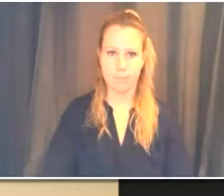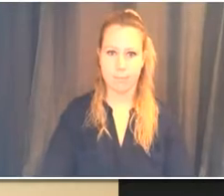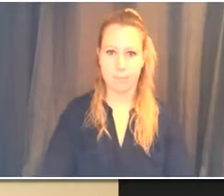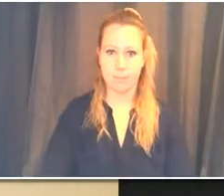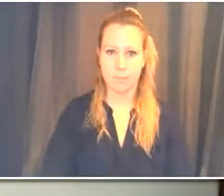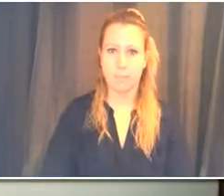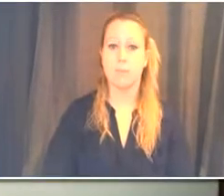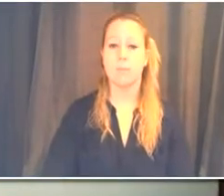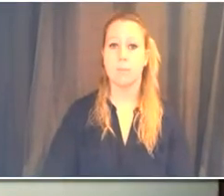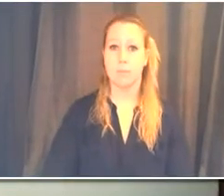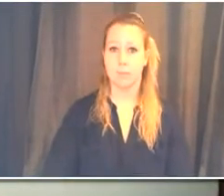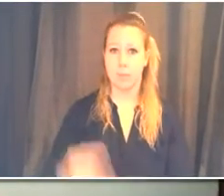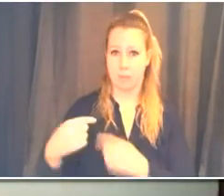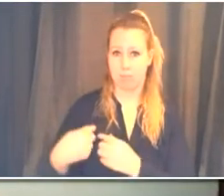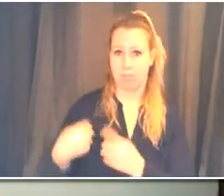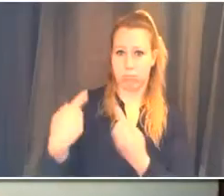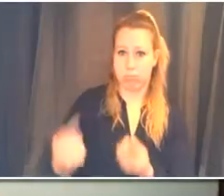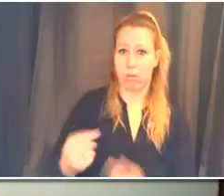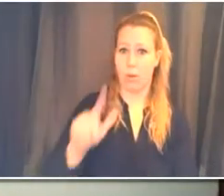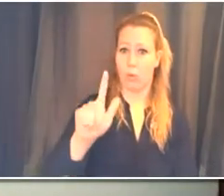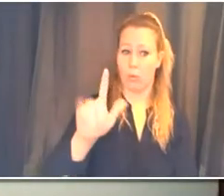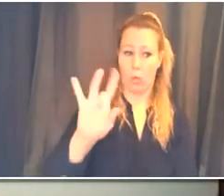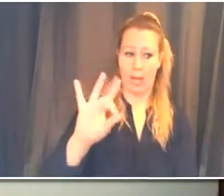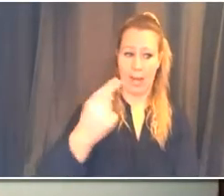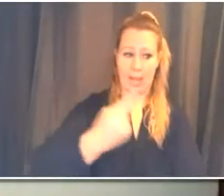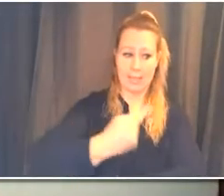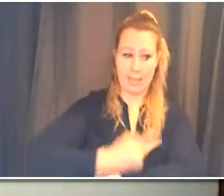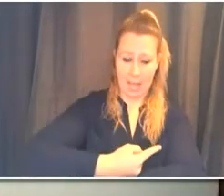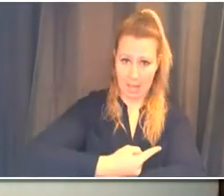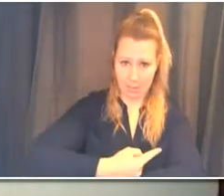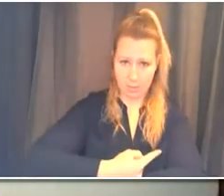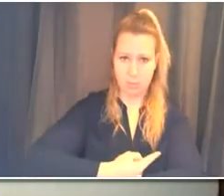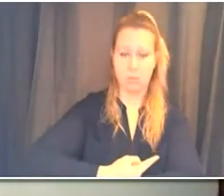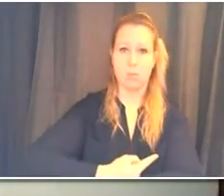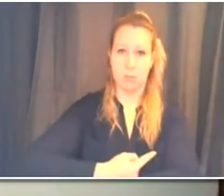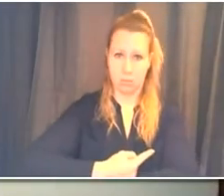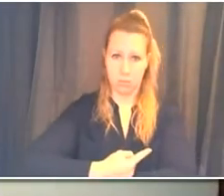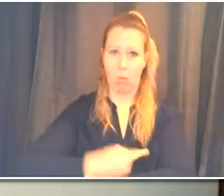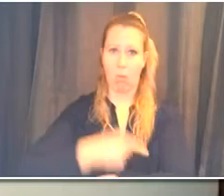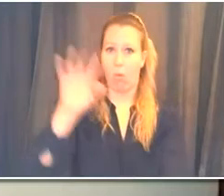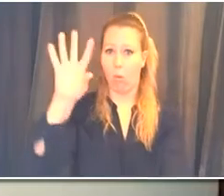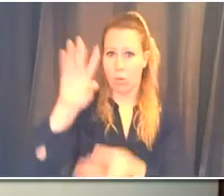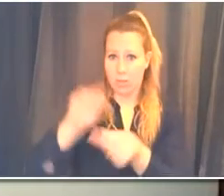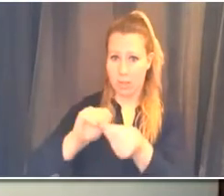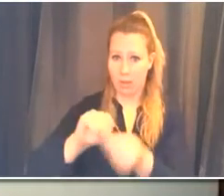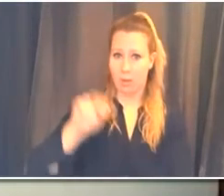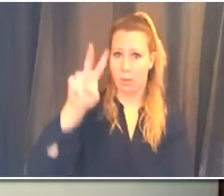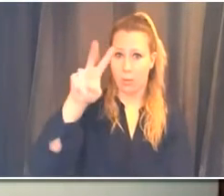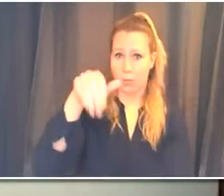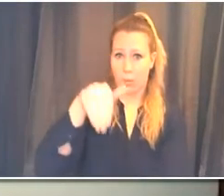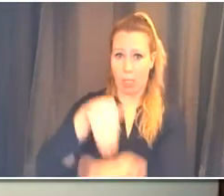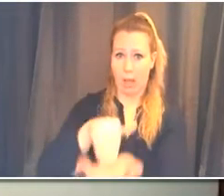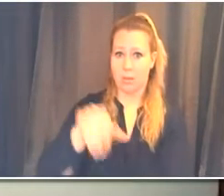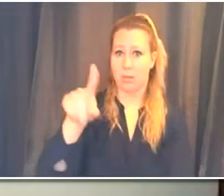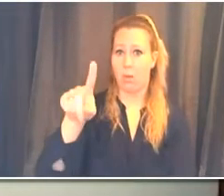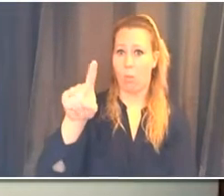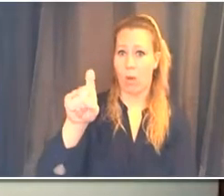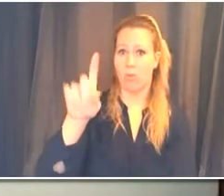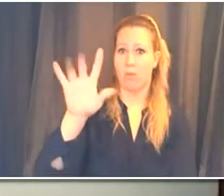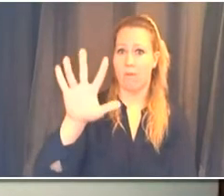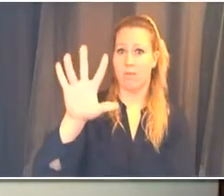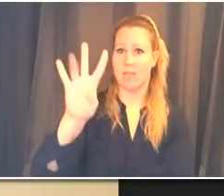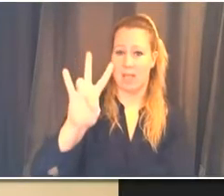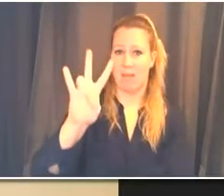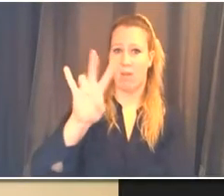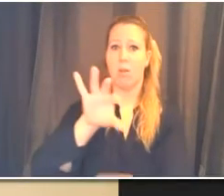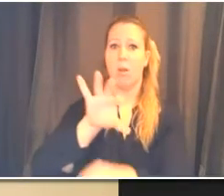since per I'm going with the 28 day period which is pretty much close to the uh to the covid time we're looking at